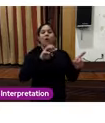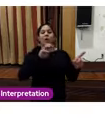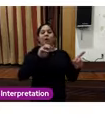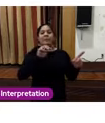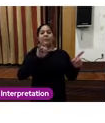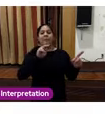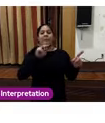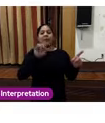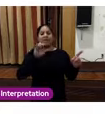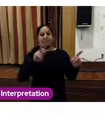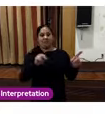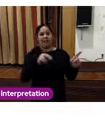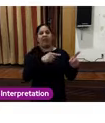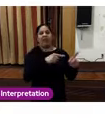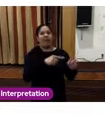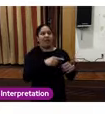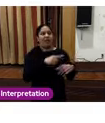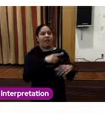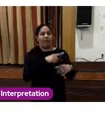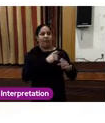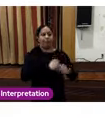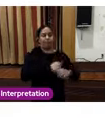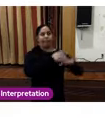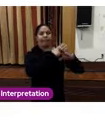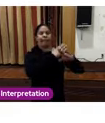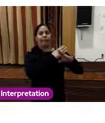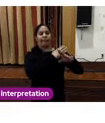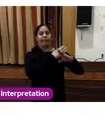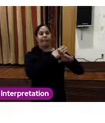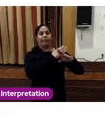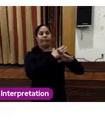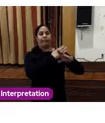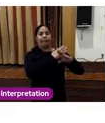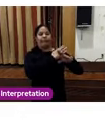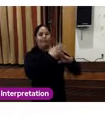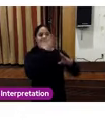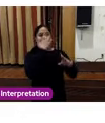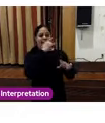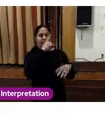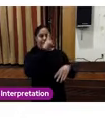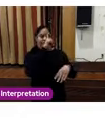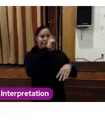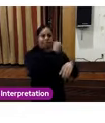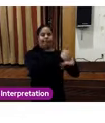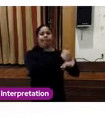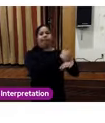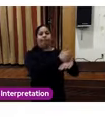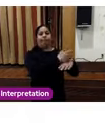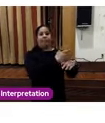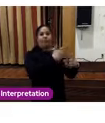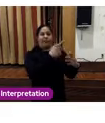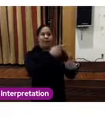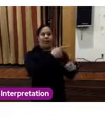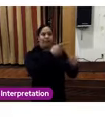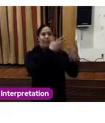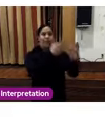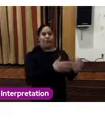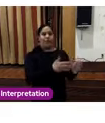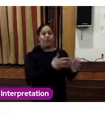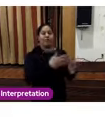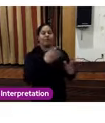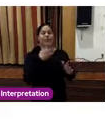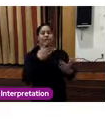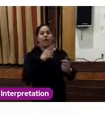Party, but they're going to do what they do, but you have someone like Joe Manchin, or, you know,